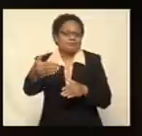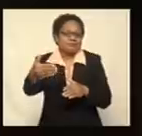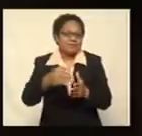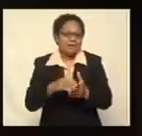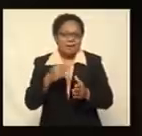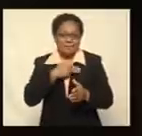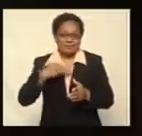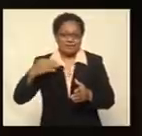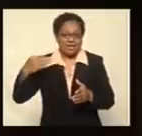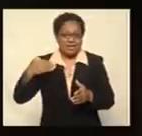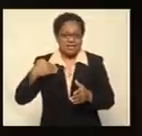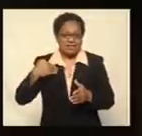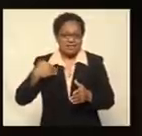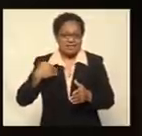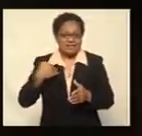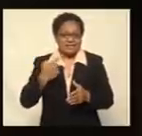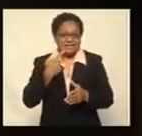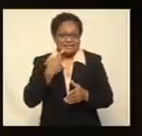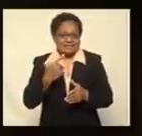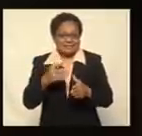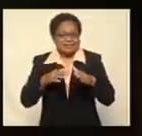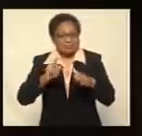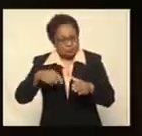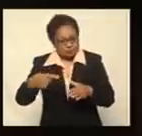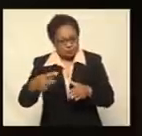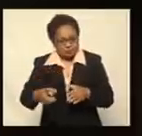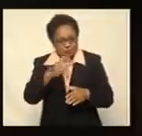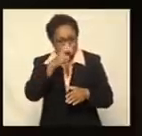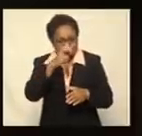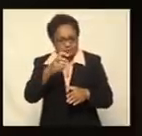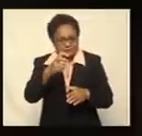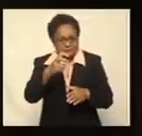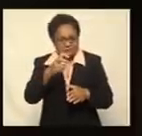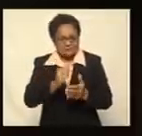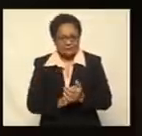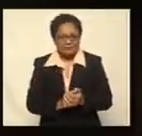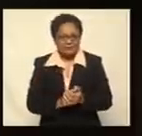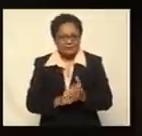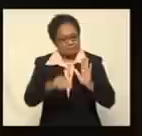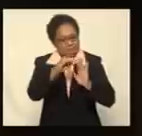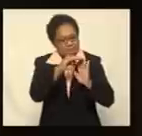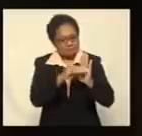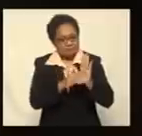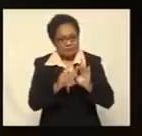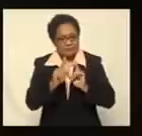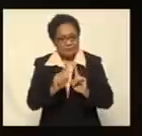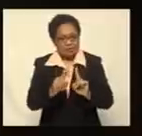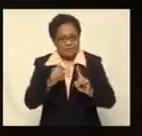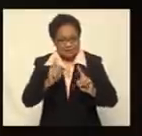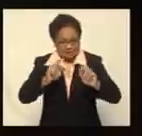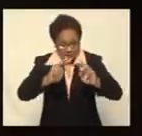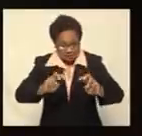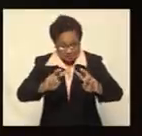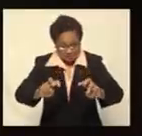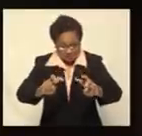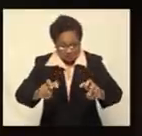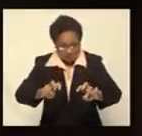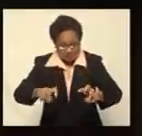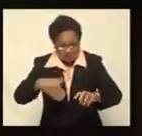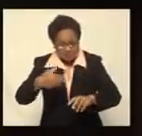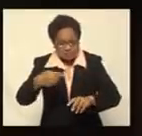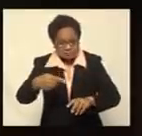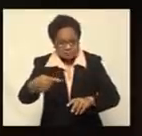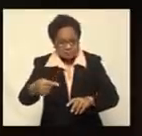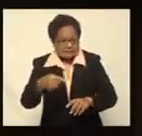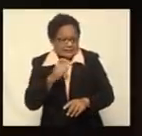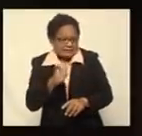is not resting on their laurels and have contingency plans in place if the investigation leads them to a decision where closing down the